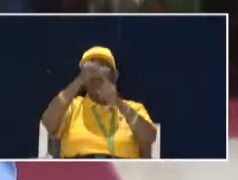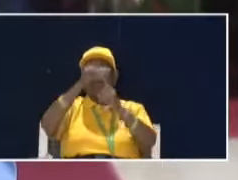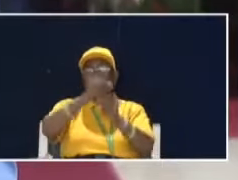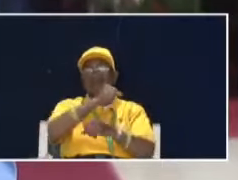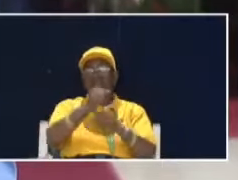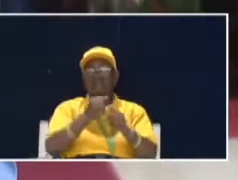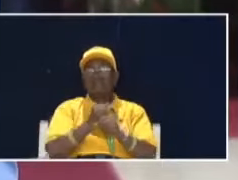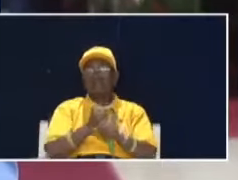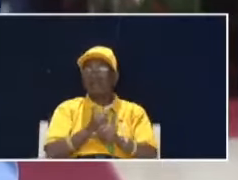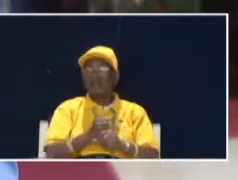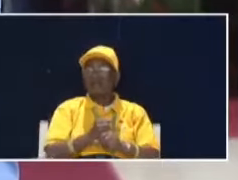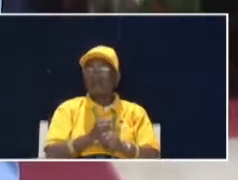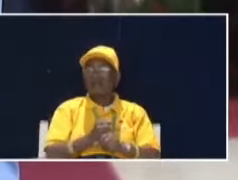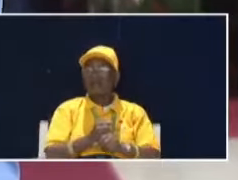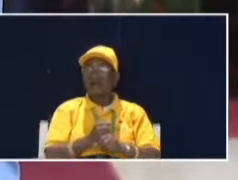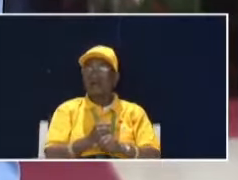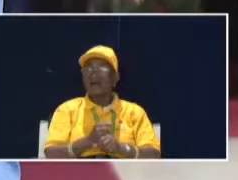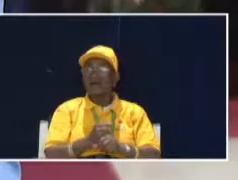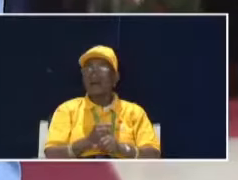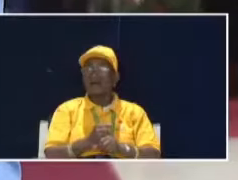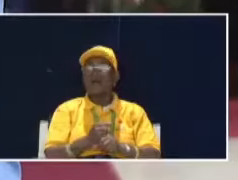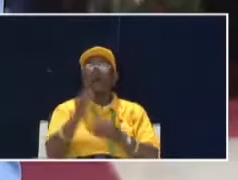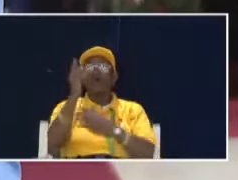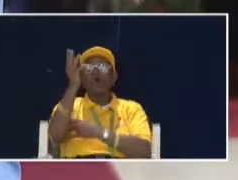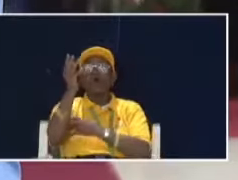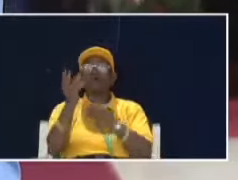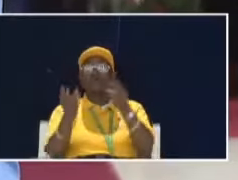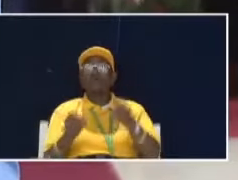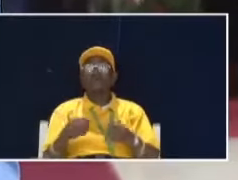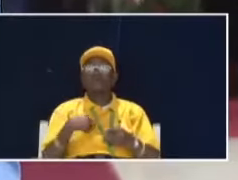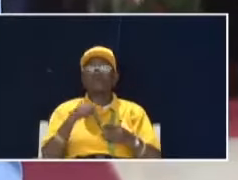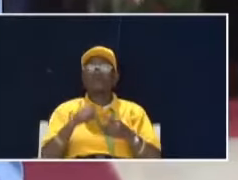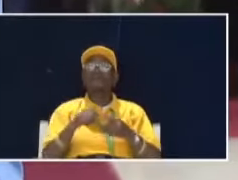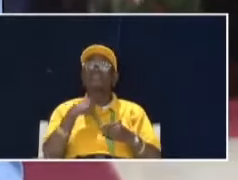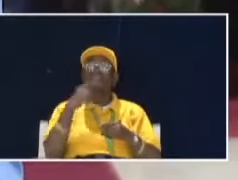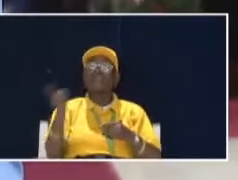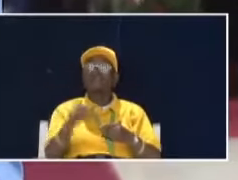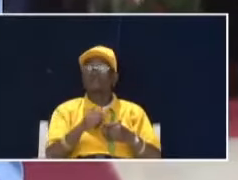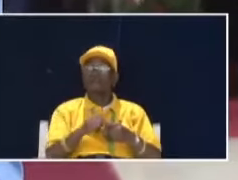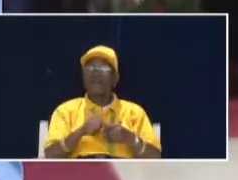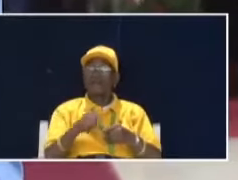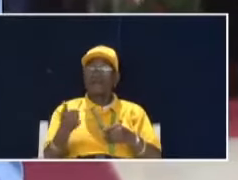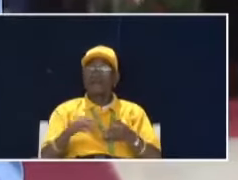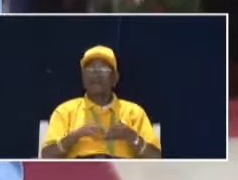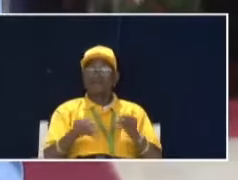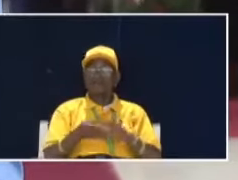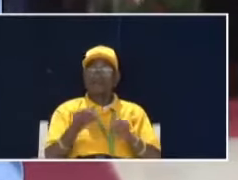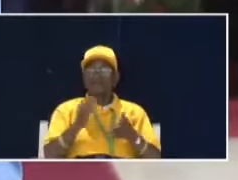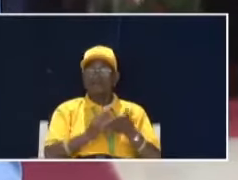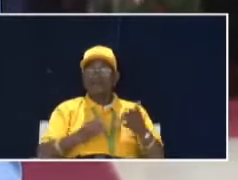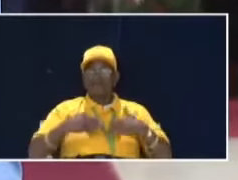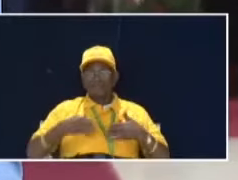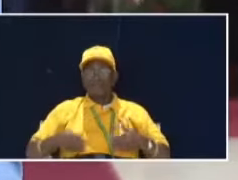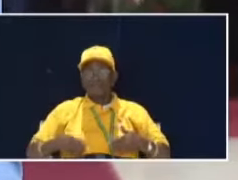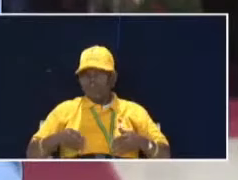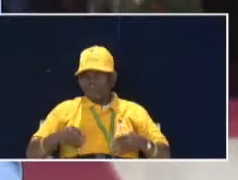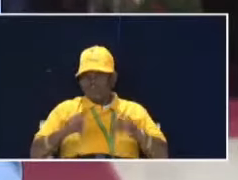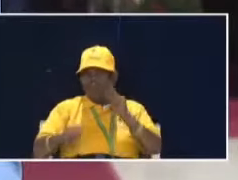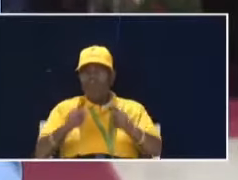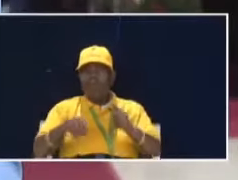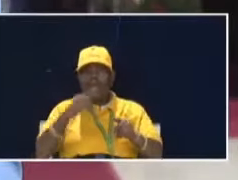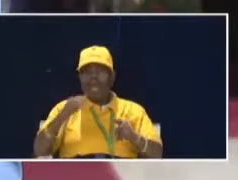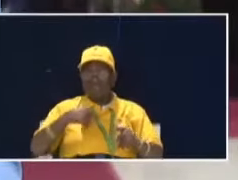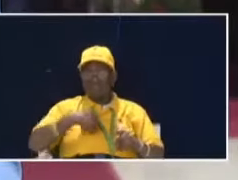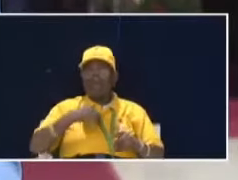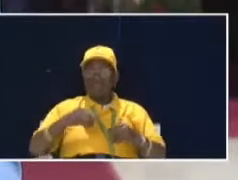The Lord wants me to tell you another story. Some people say I tell stories. It's because I've seen a bit.